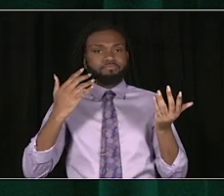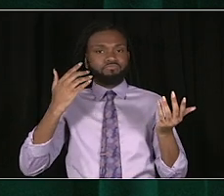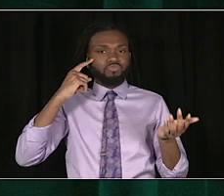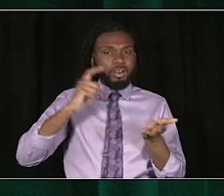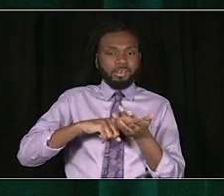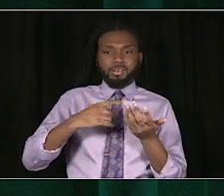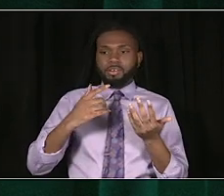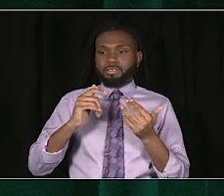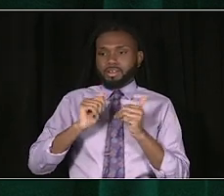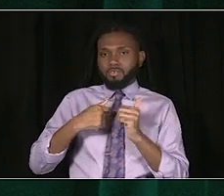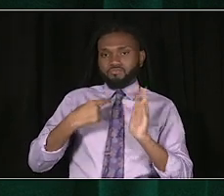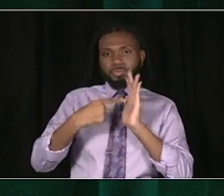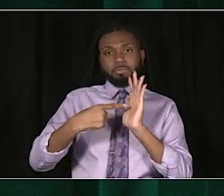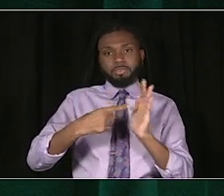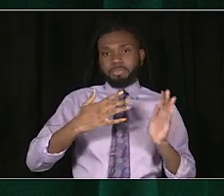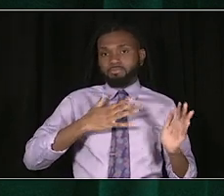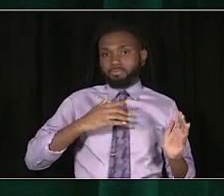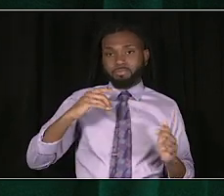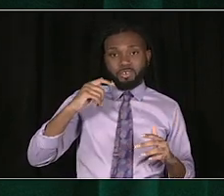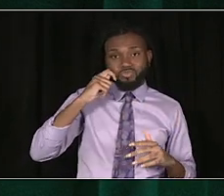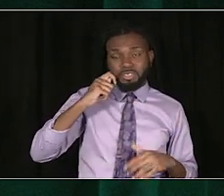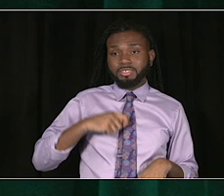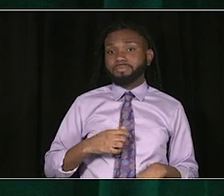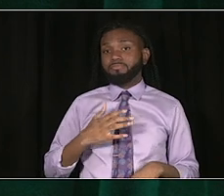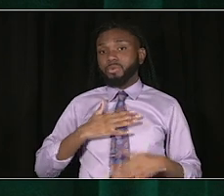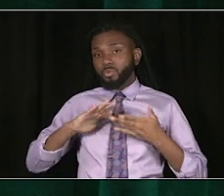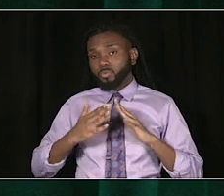my race, of my community, of